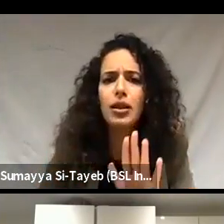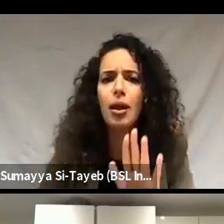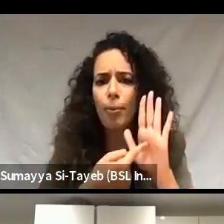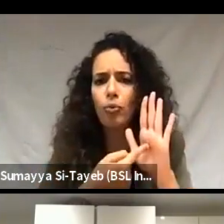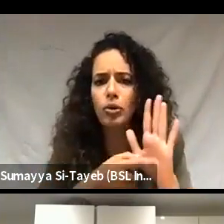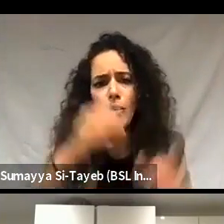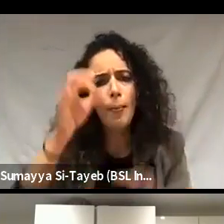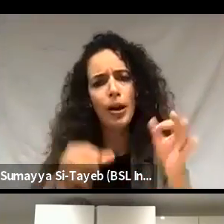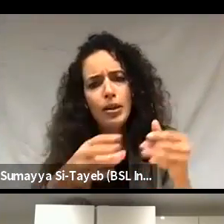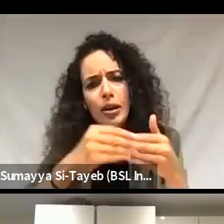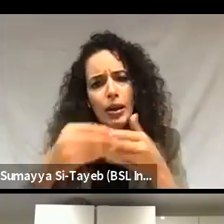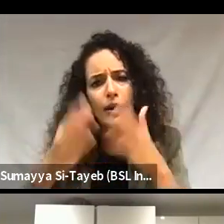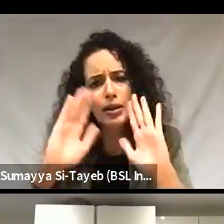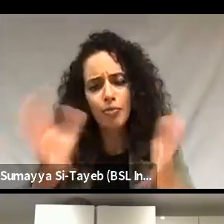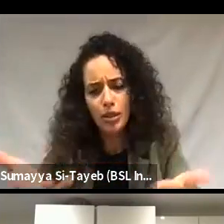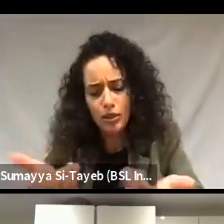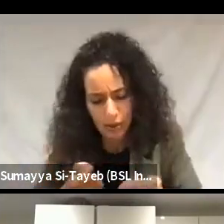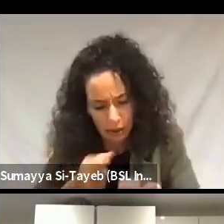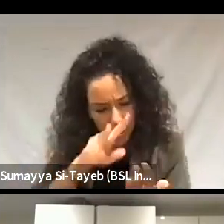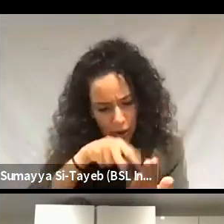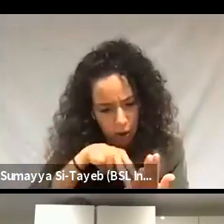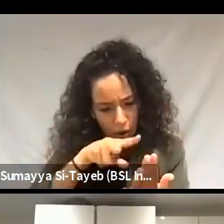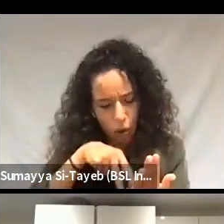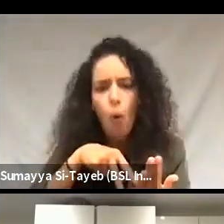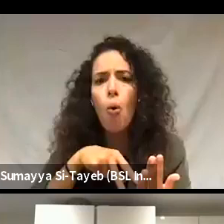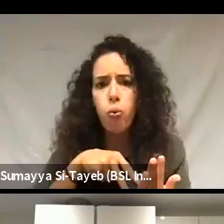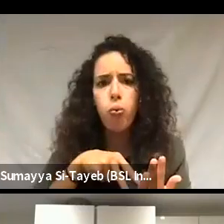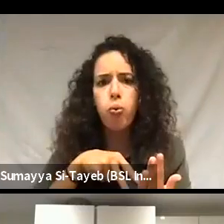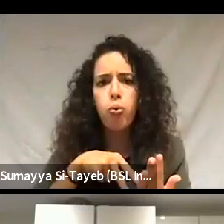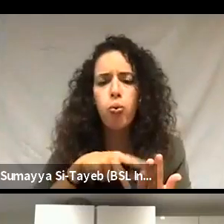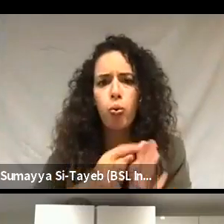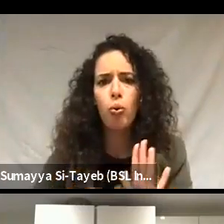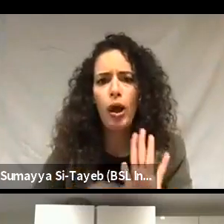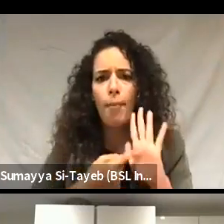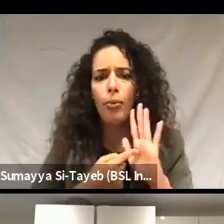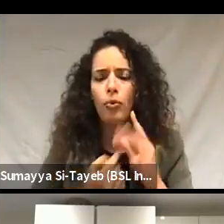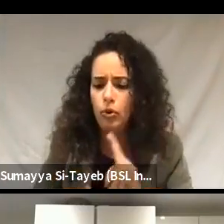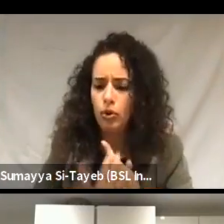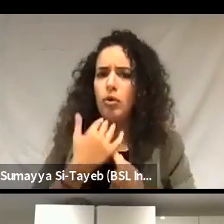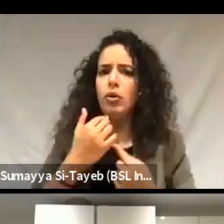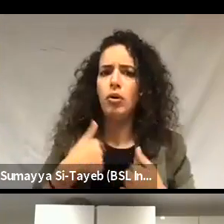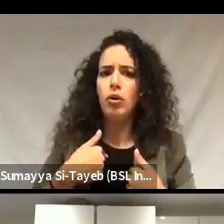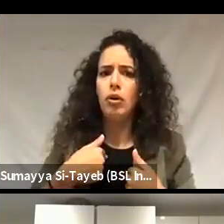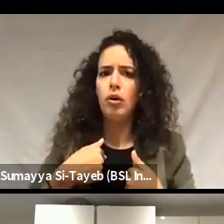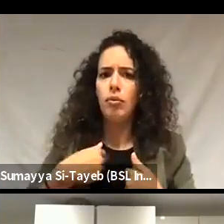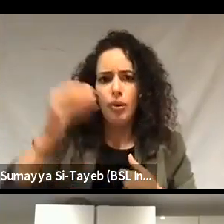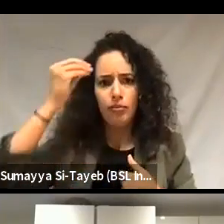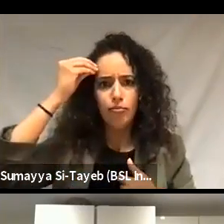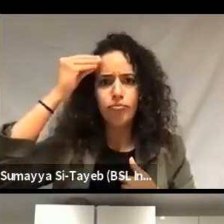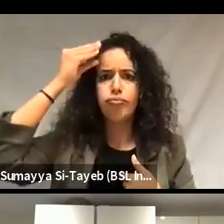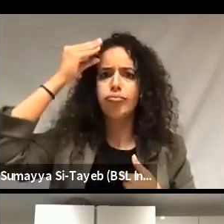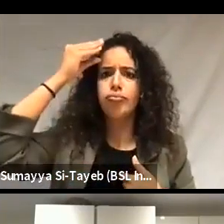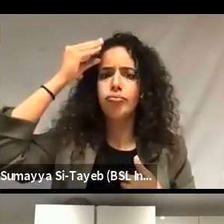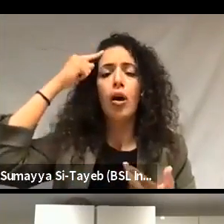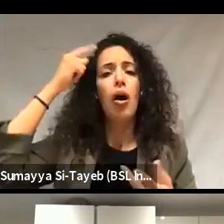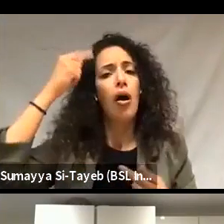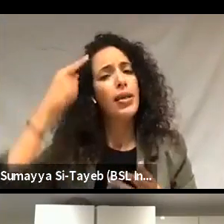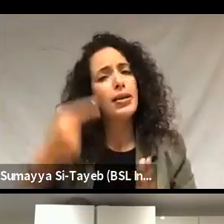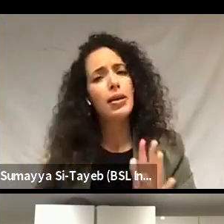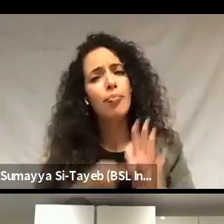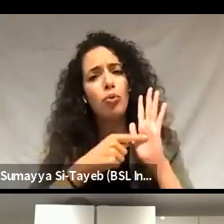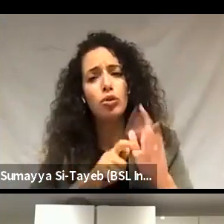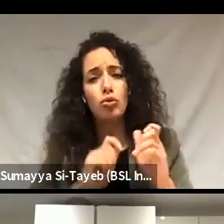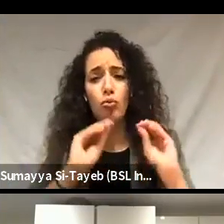leaders. The final thing I would say is that I think it's really important to both educate and regulate. So part of the problem is that